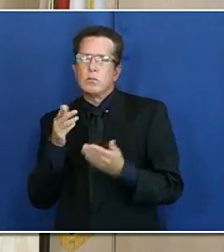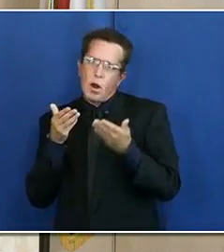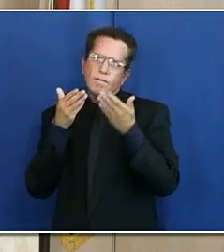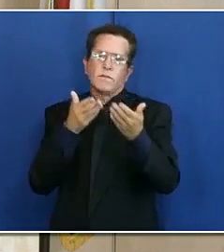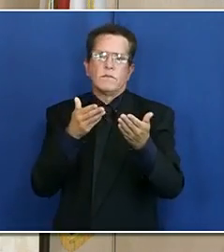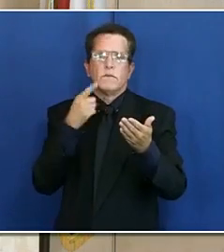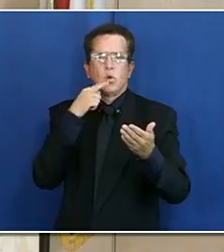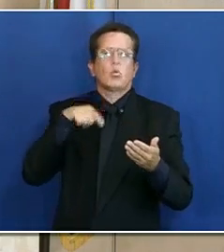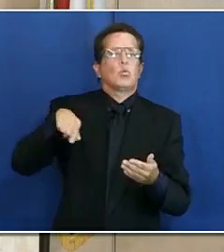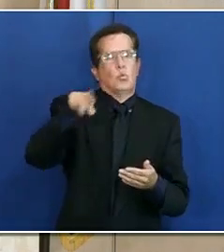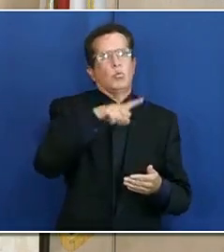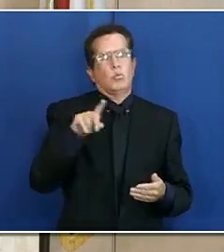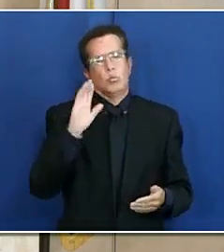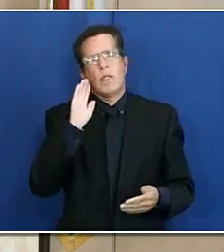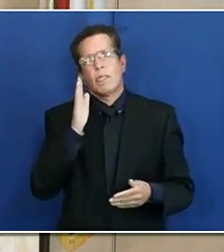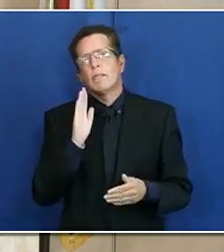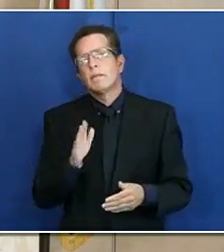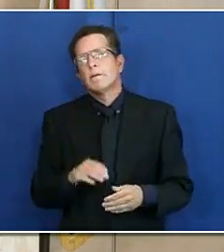Thank you.